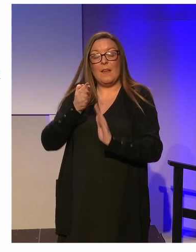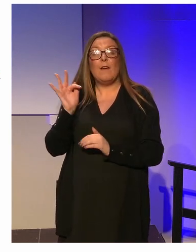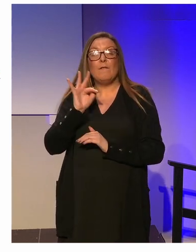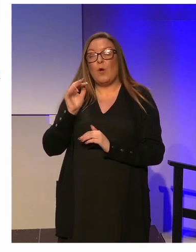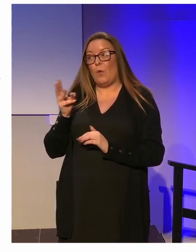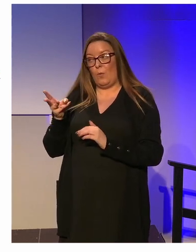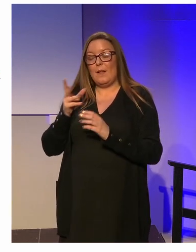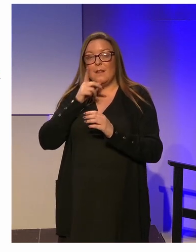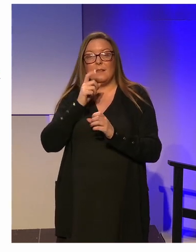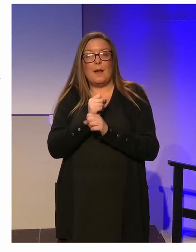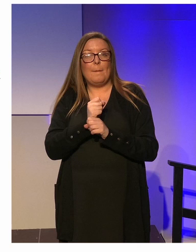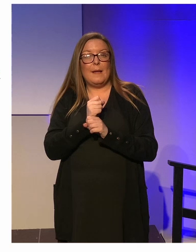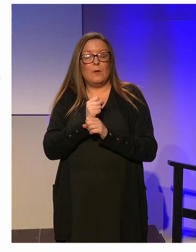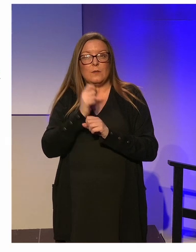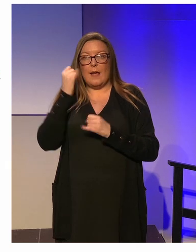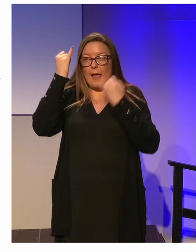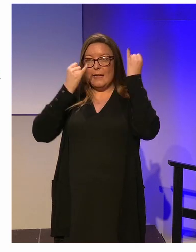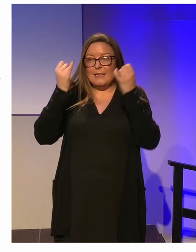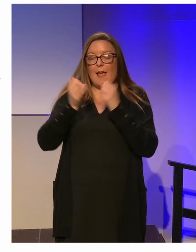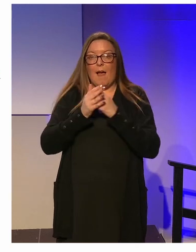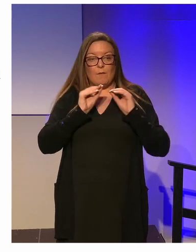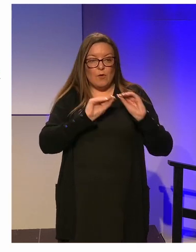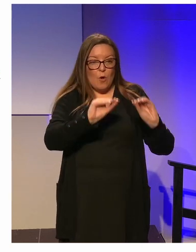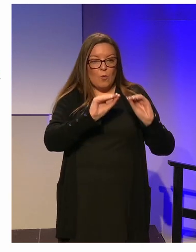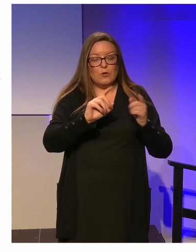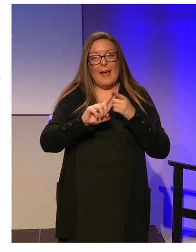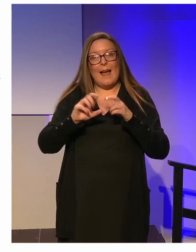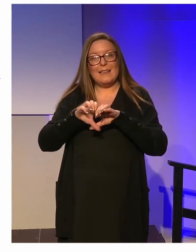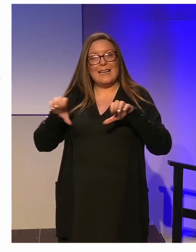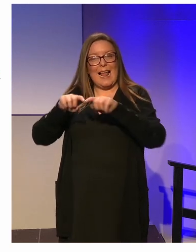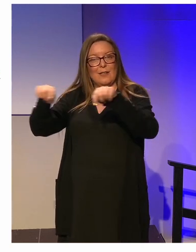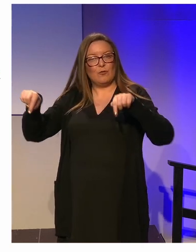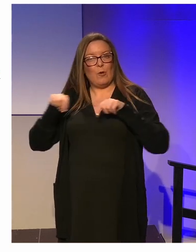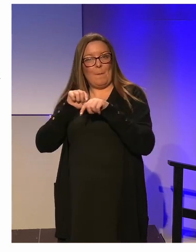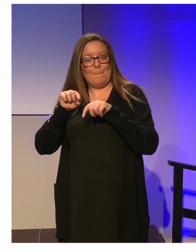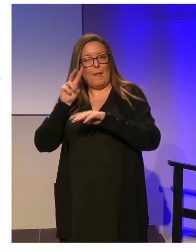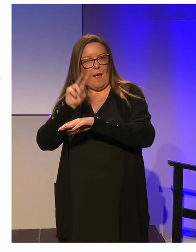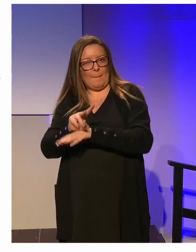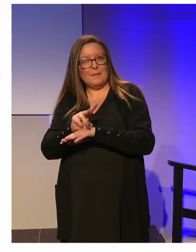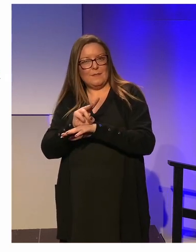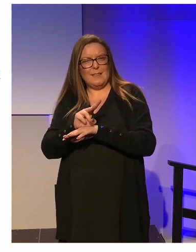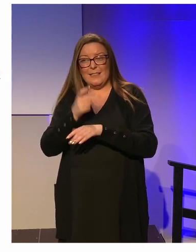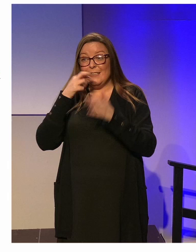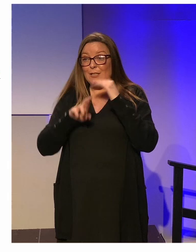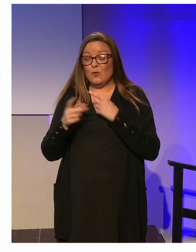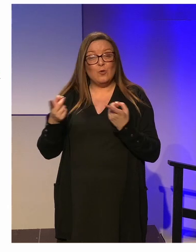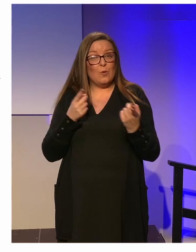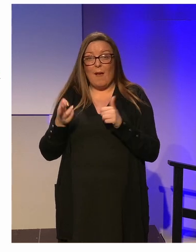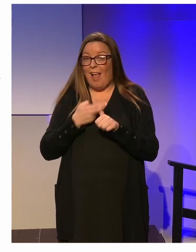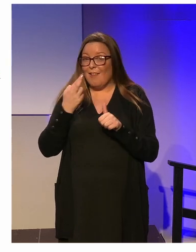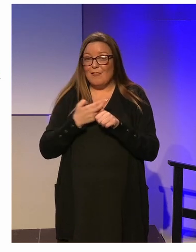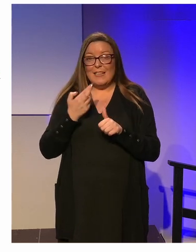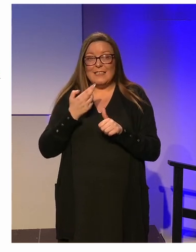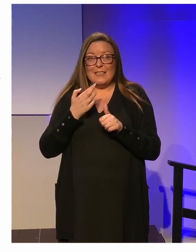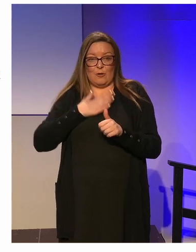talk about the idea of coaching and classroom observation, teachers have really realised they're doing this already. They're just shifting their